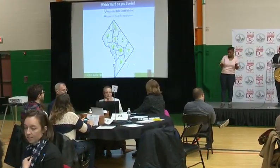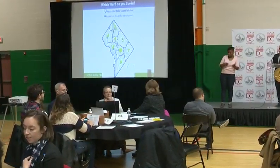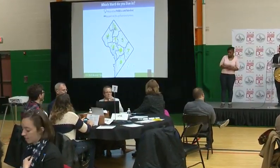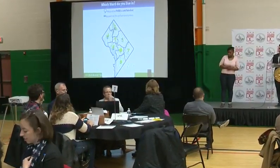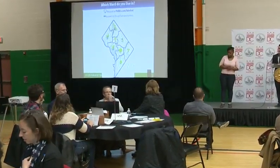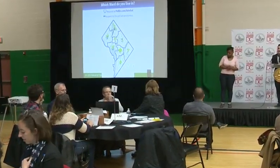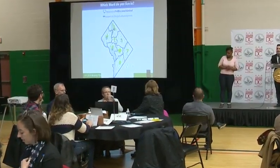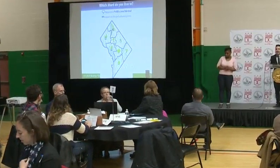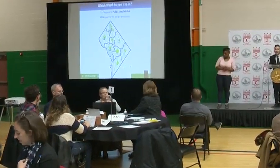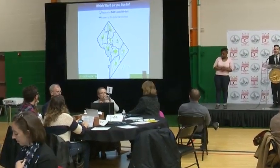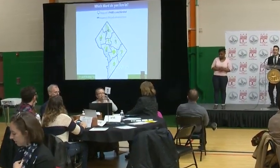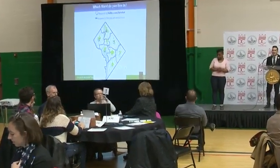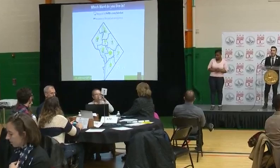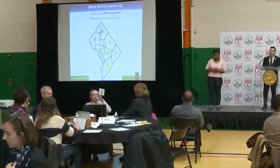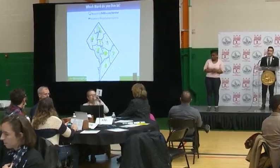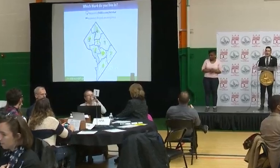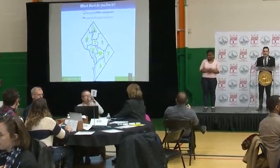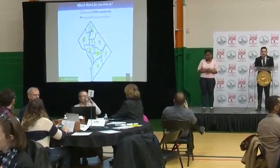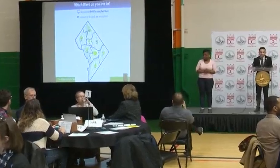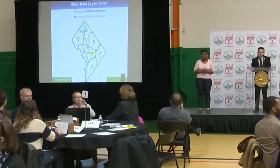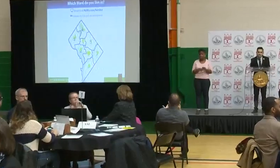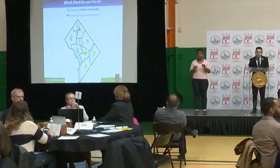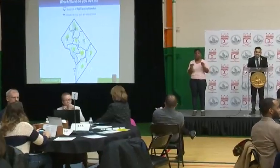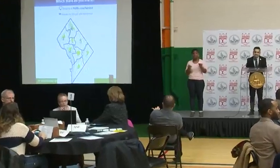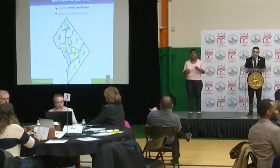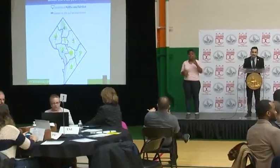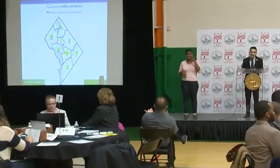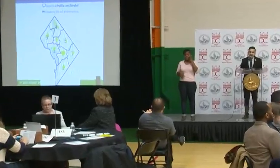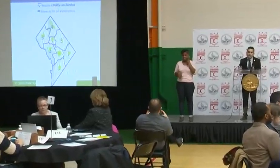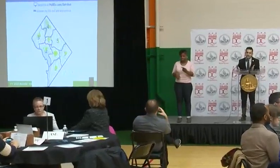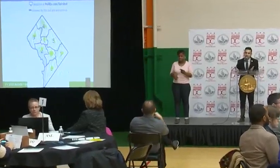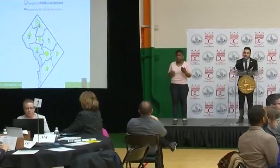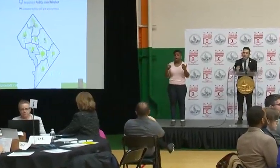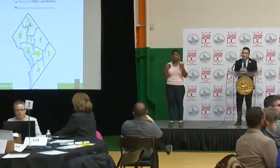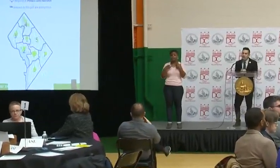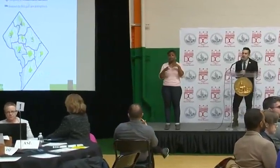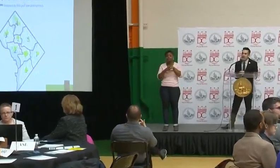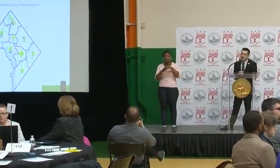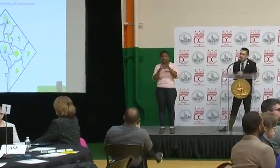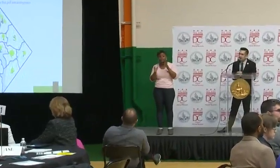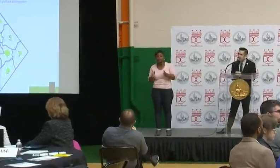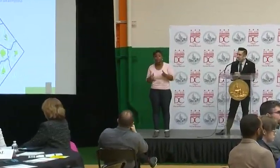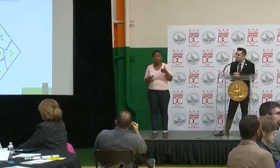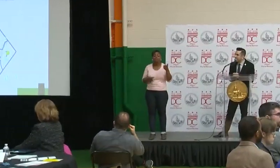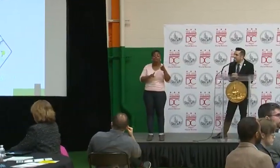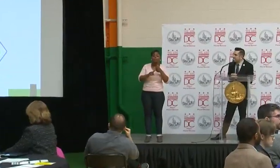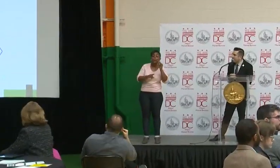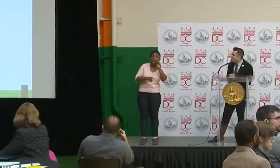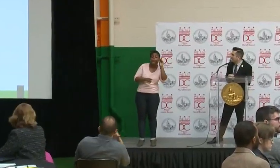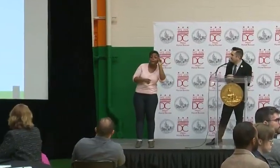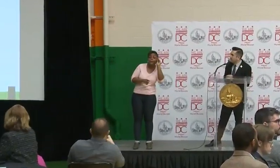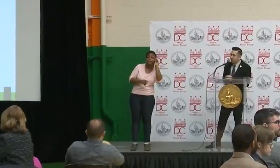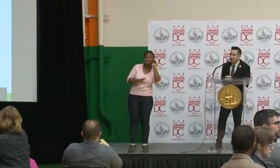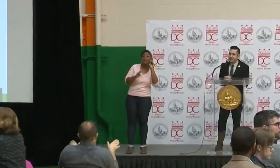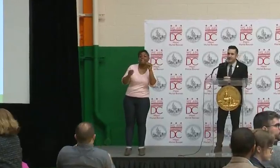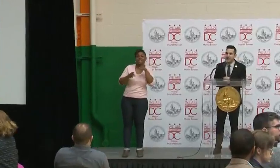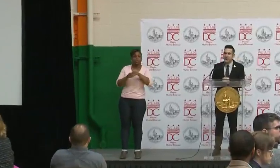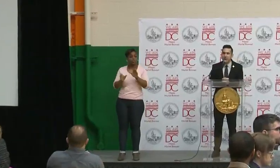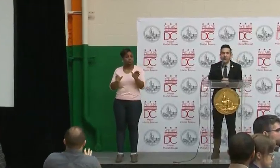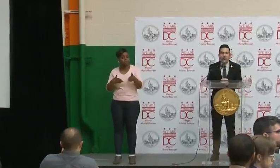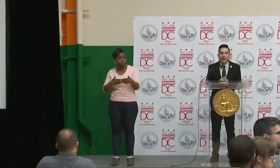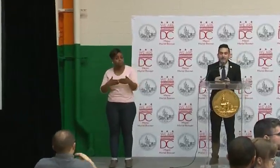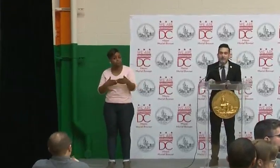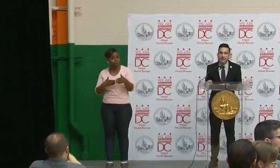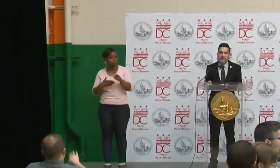Great, so as you can see, we have participants today watching at home and here in the room from all eight wards. And